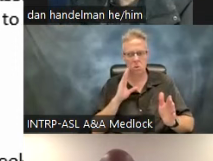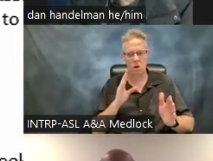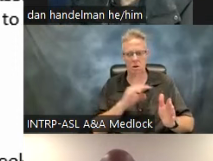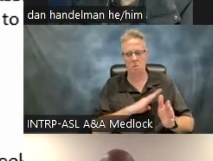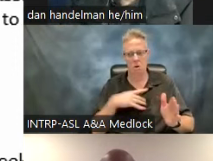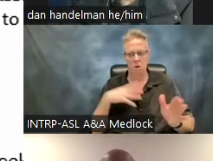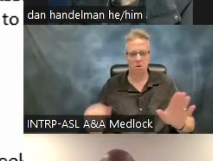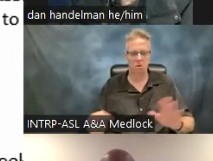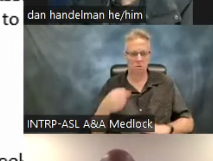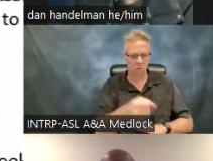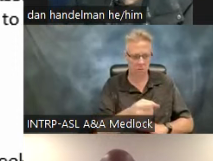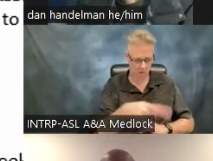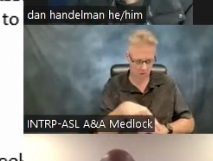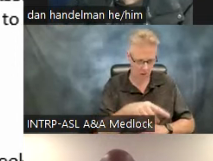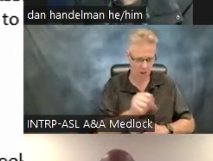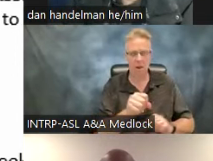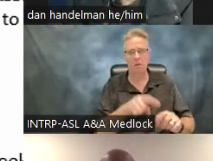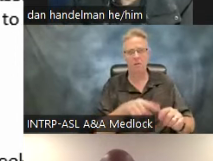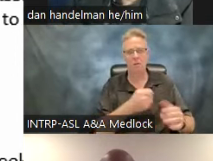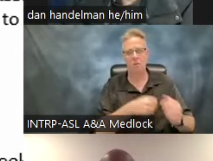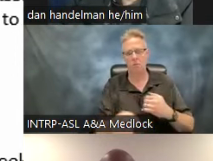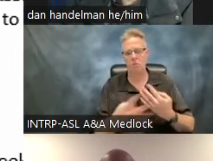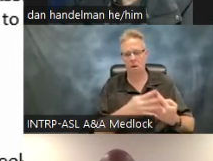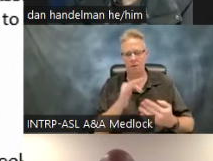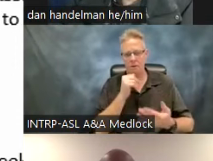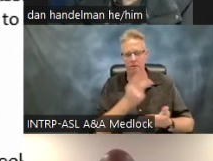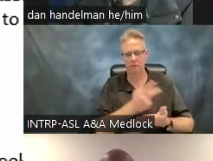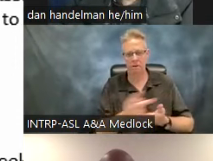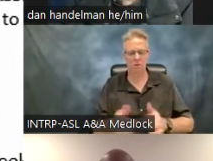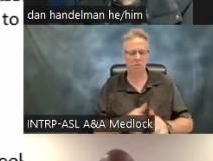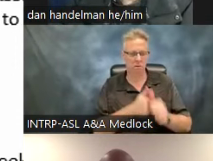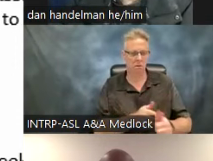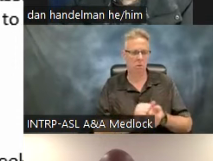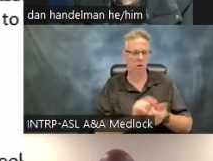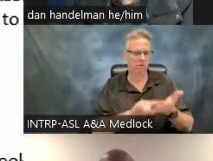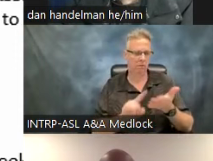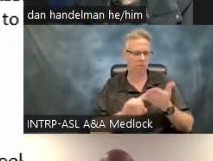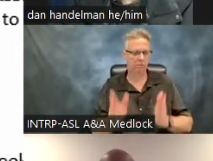the position of getting put in jail for failing to cooperate with the investigators.